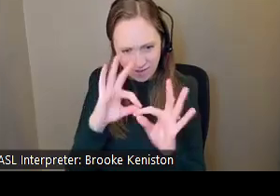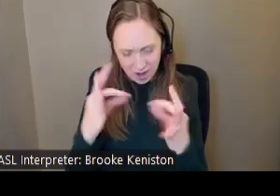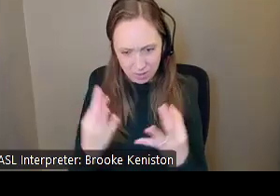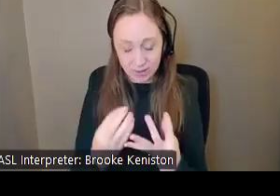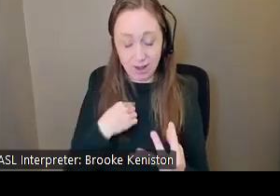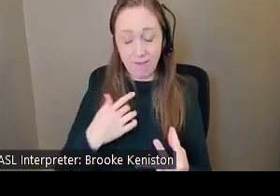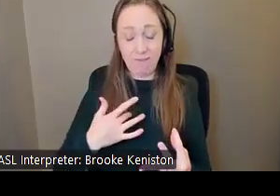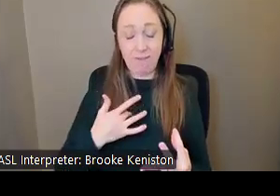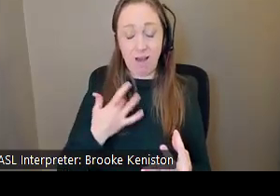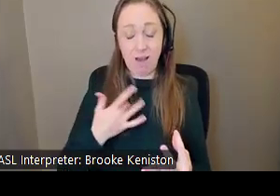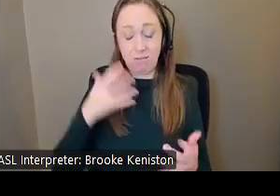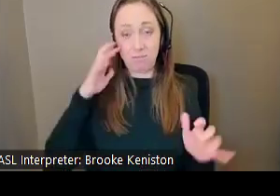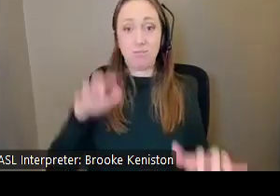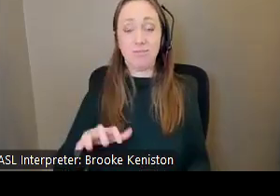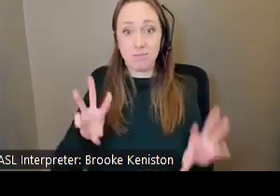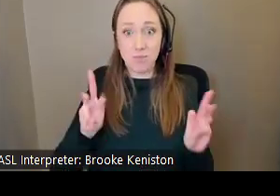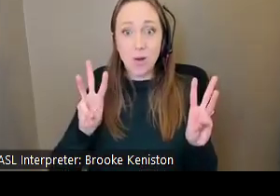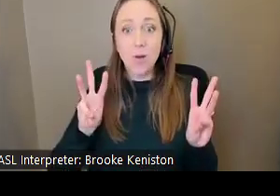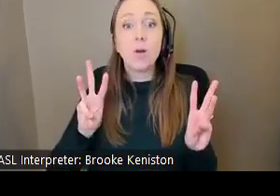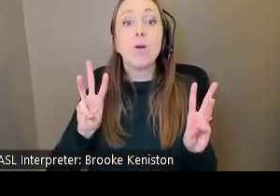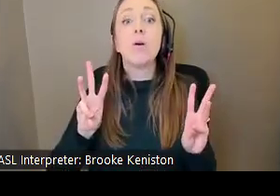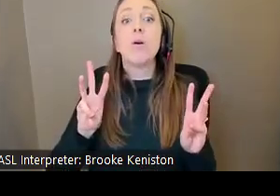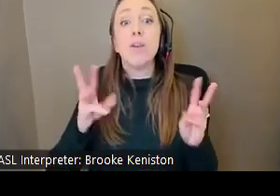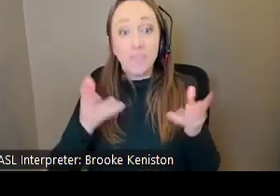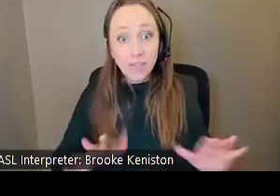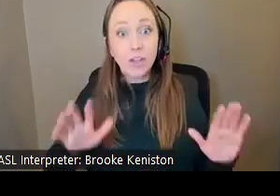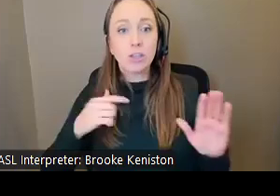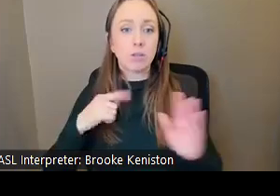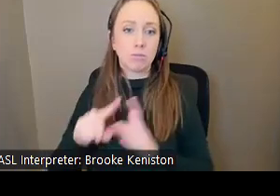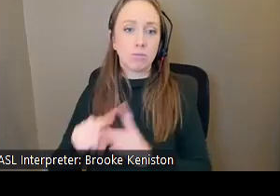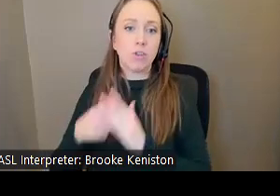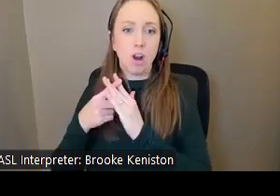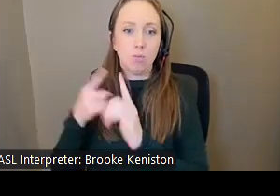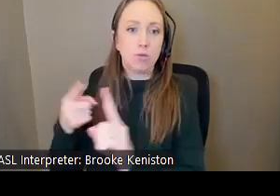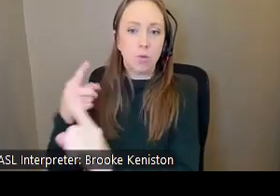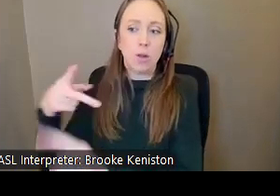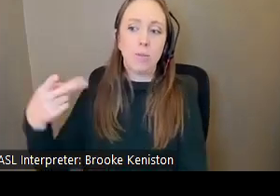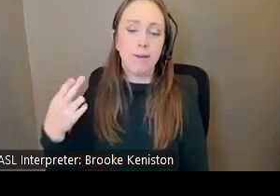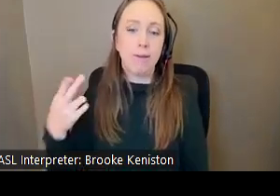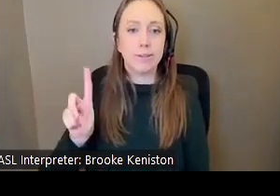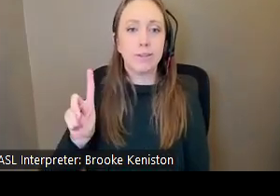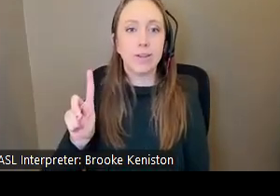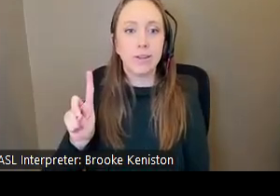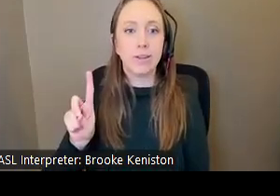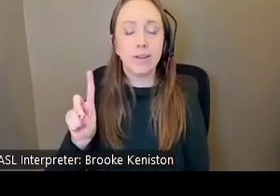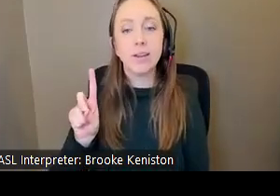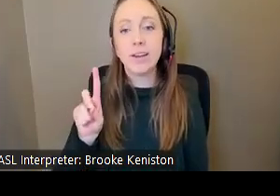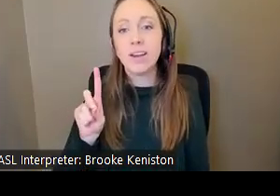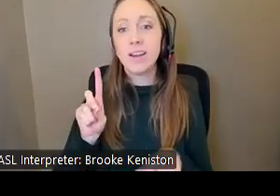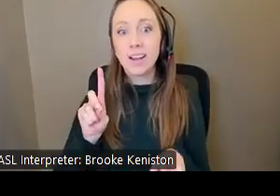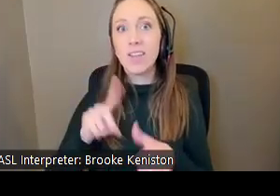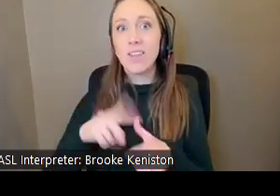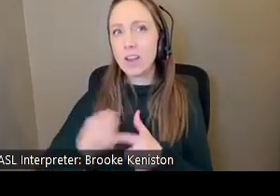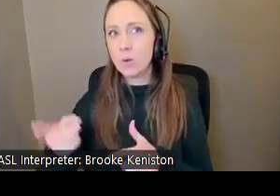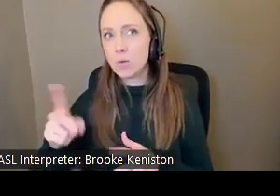and you don't have to go too far in your training to start hearing Rochester, Susan McDaniel, George